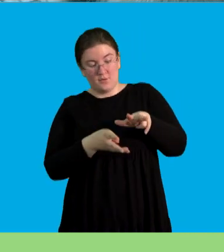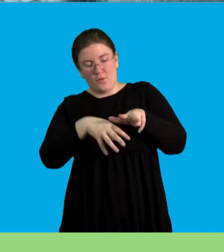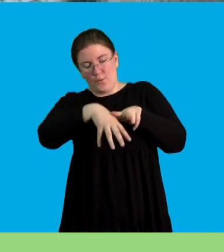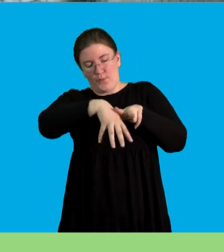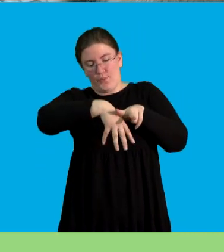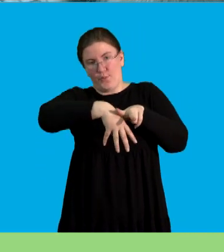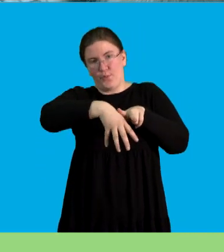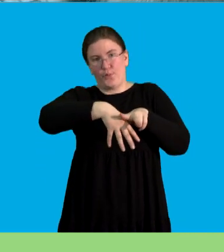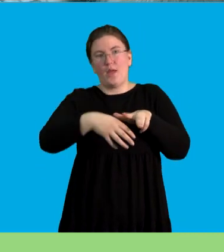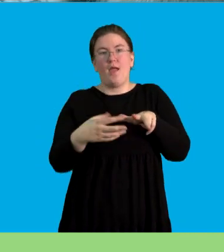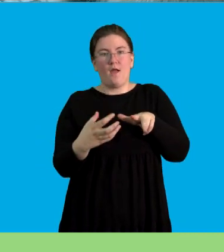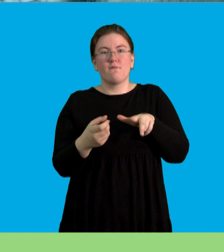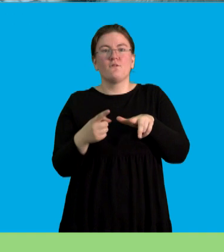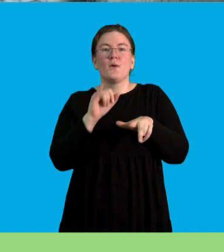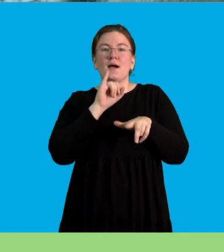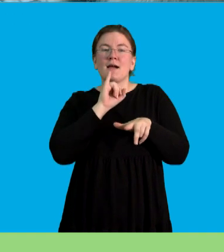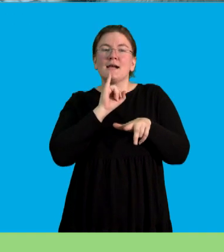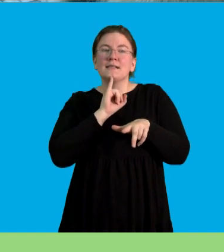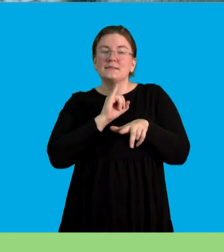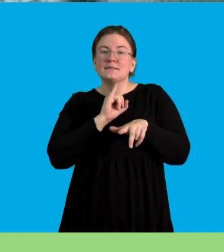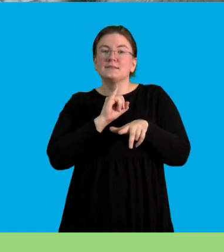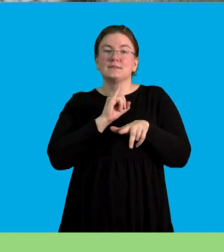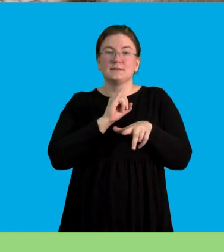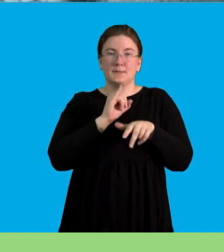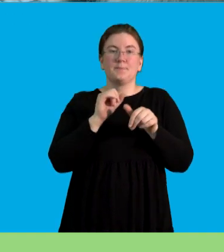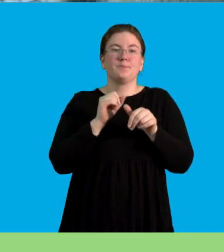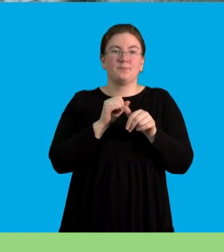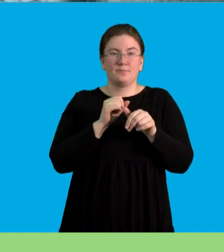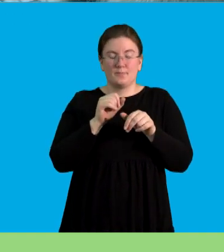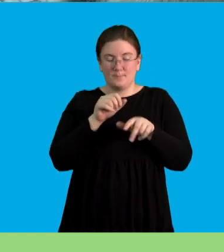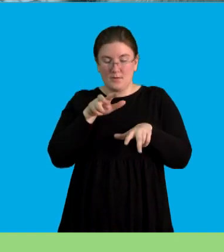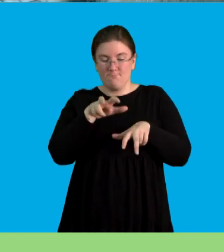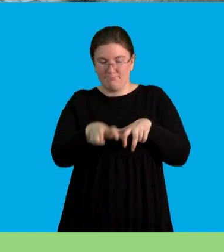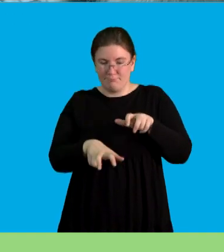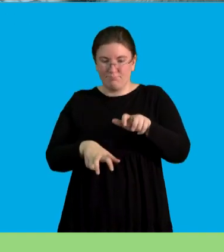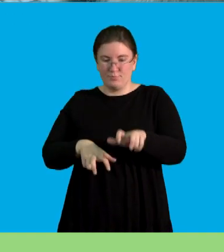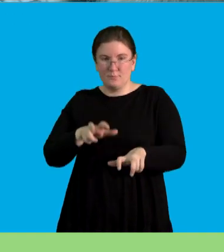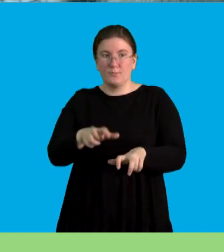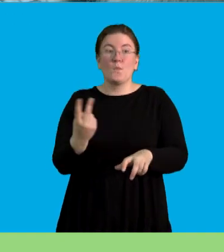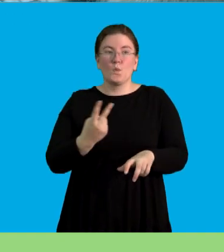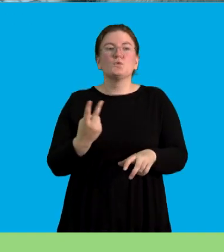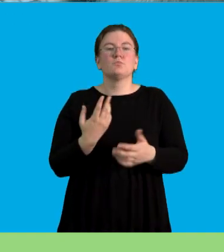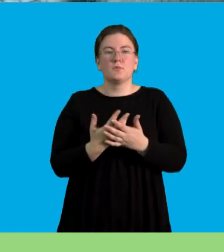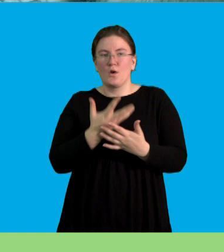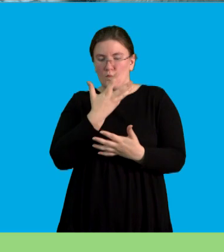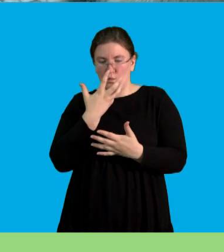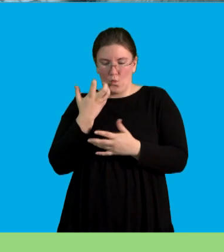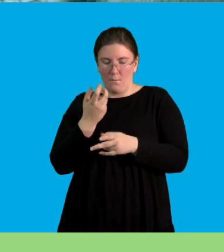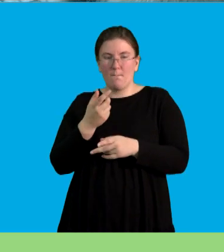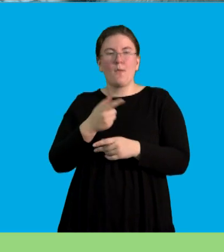and insulation. Insulation is basically another word for keeping warm.